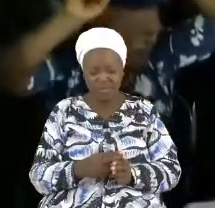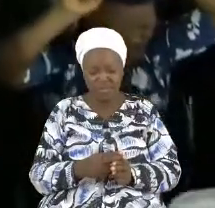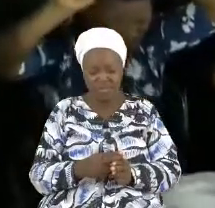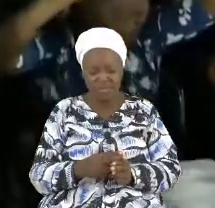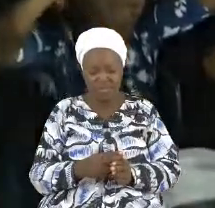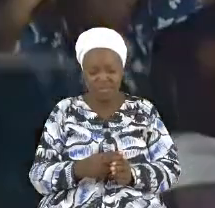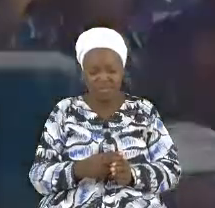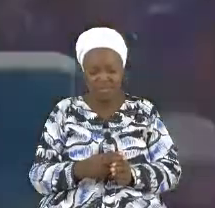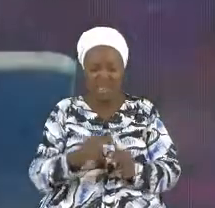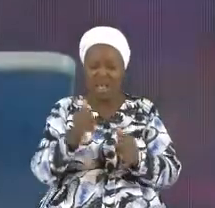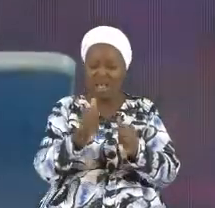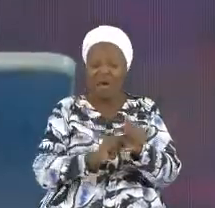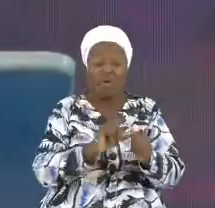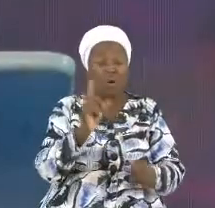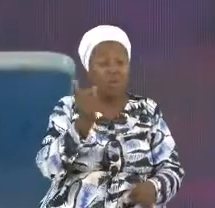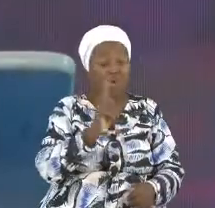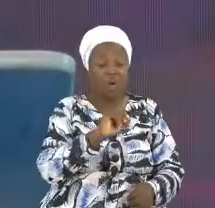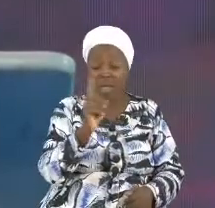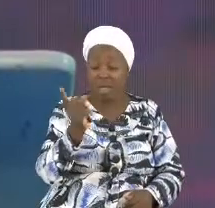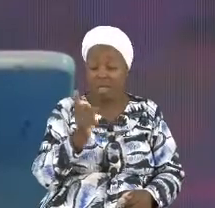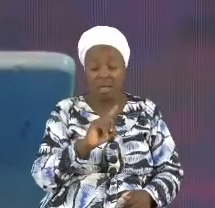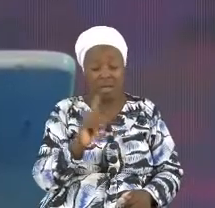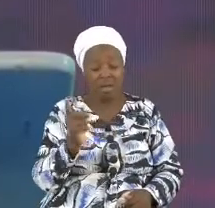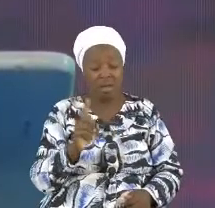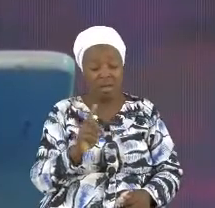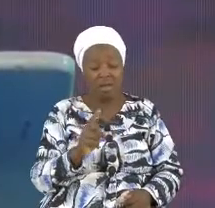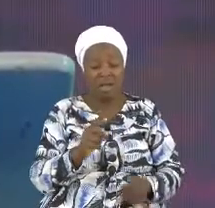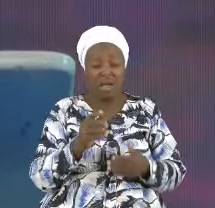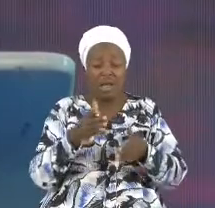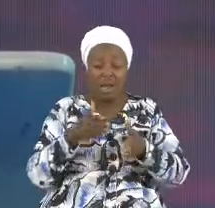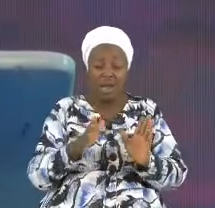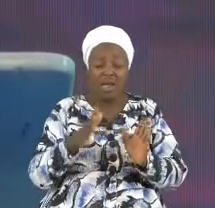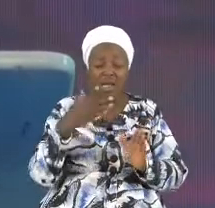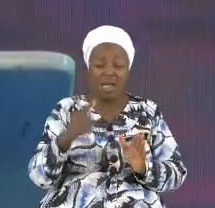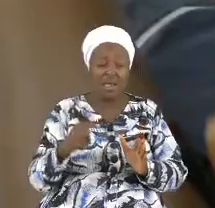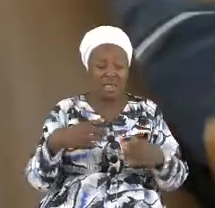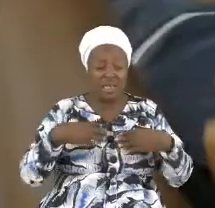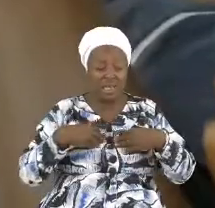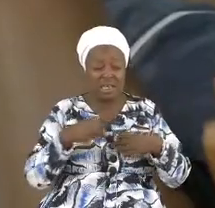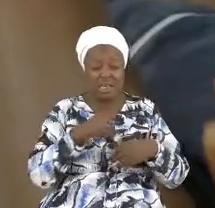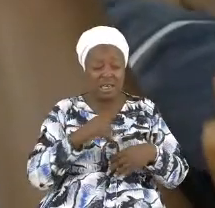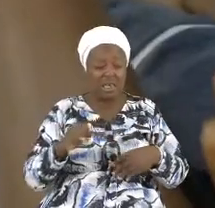Everywhere, let the incurable be cured right now.